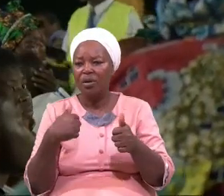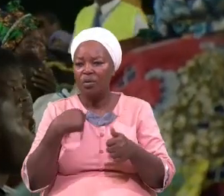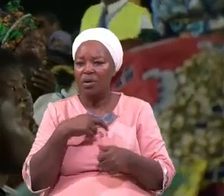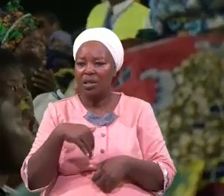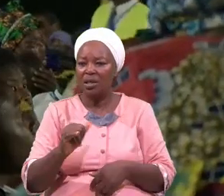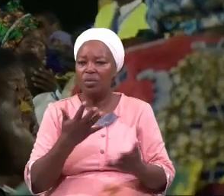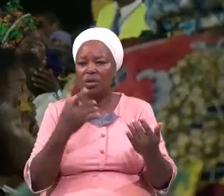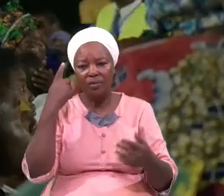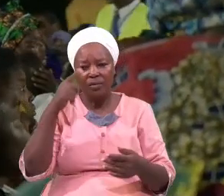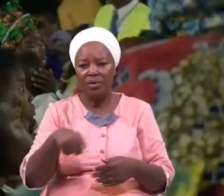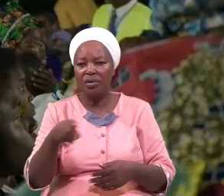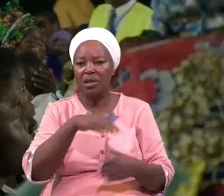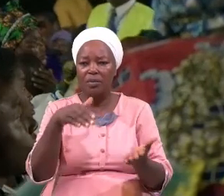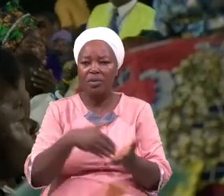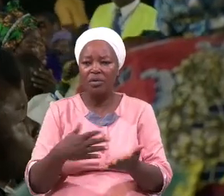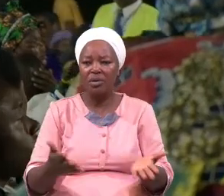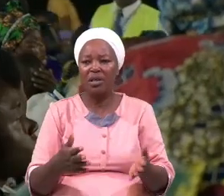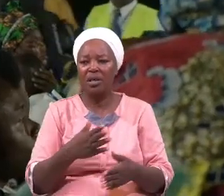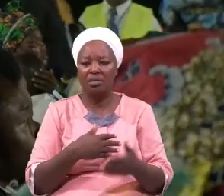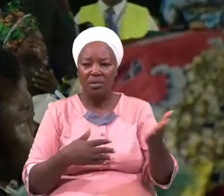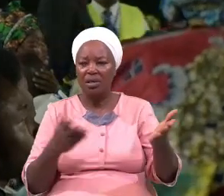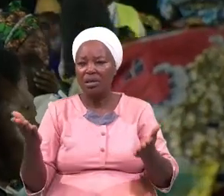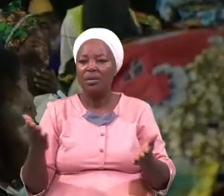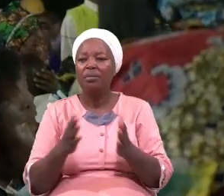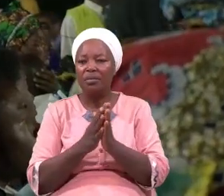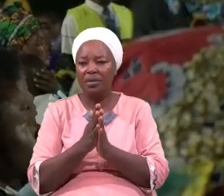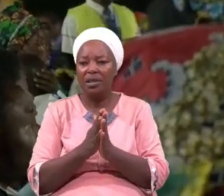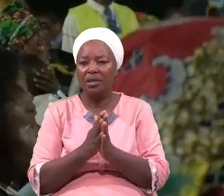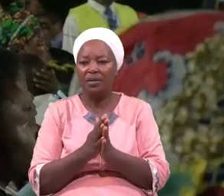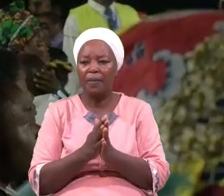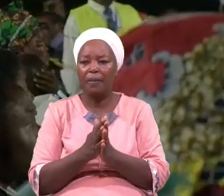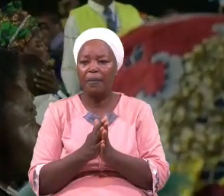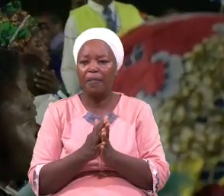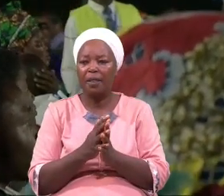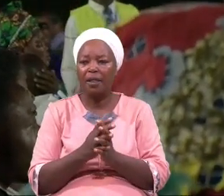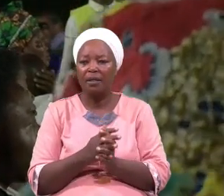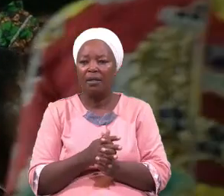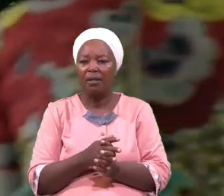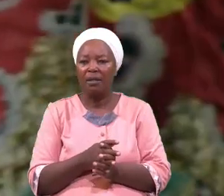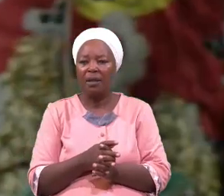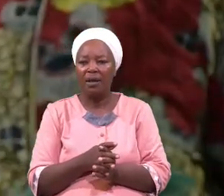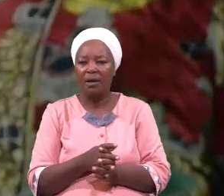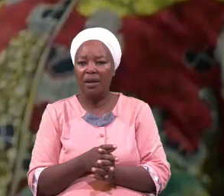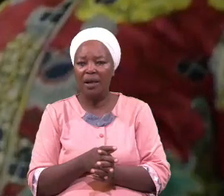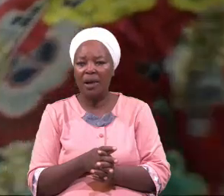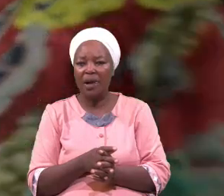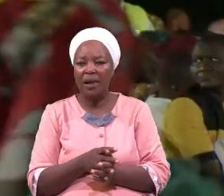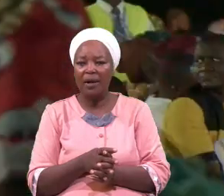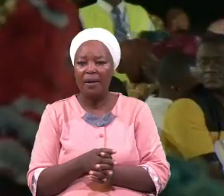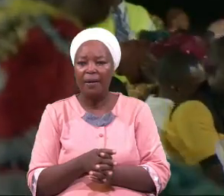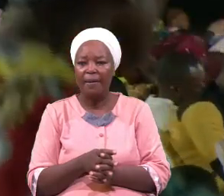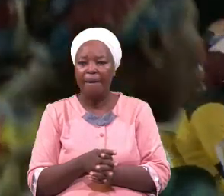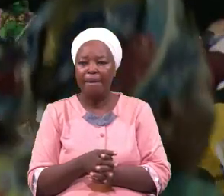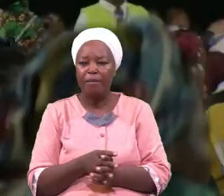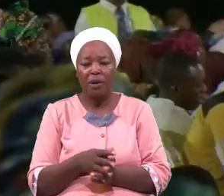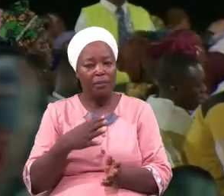middle here and there. God bless you. All our converts, remember tomorrow,